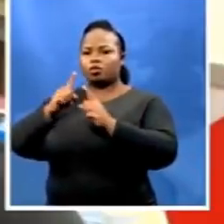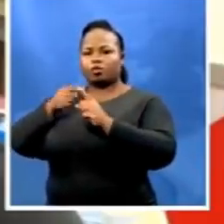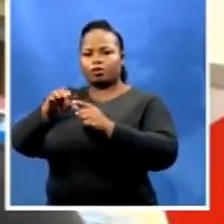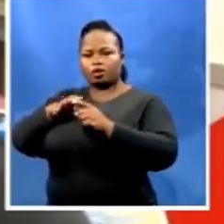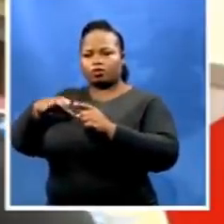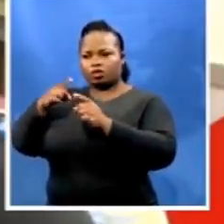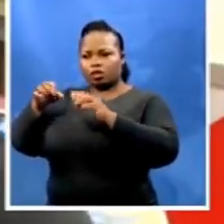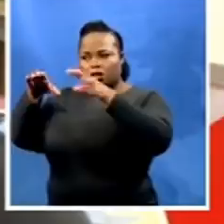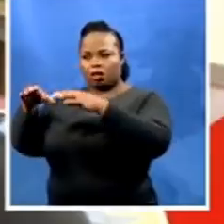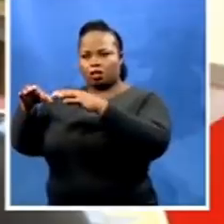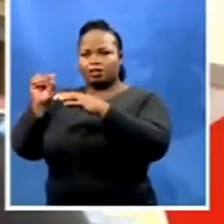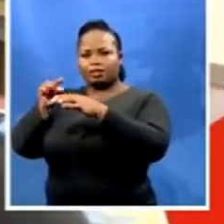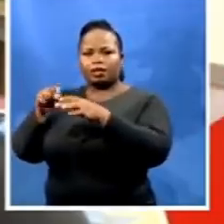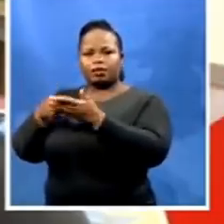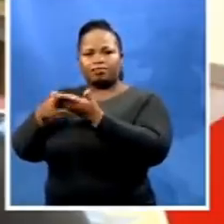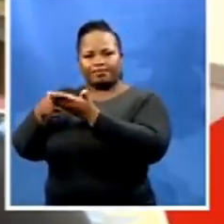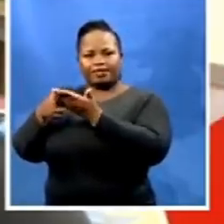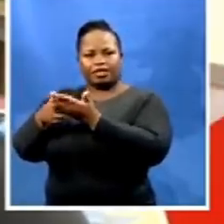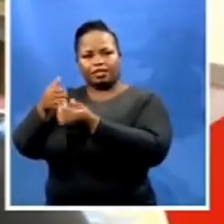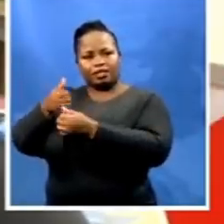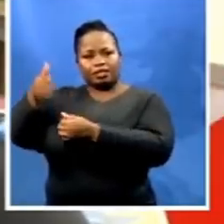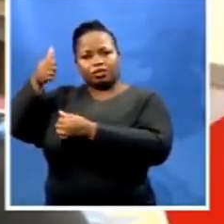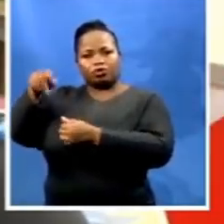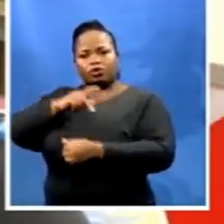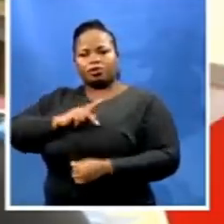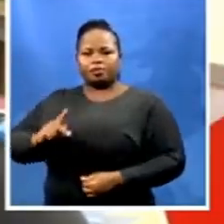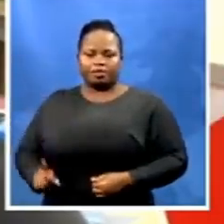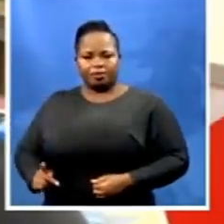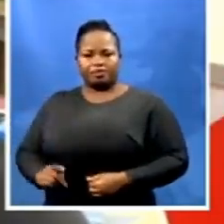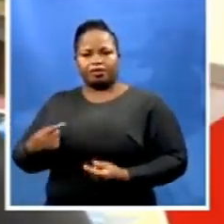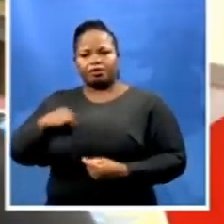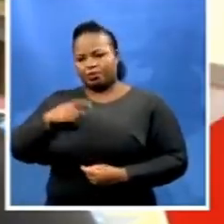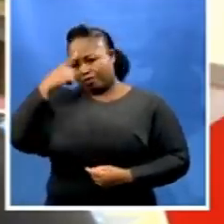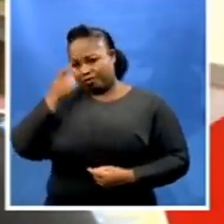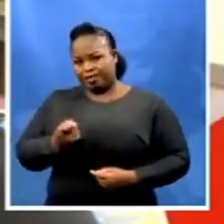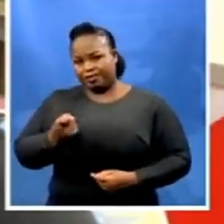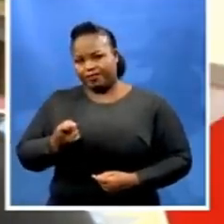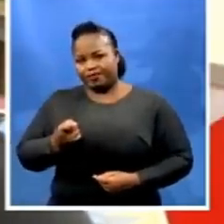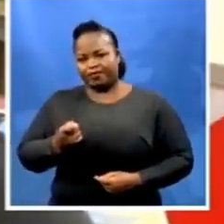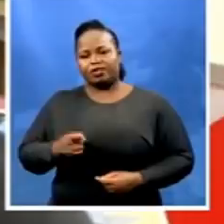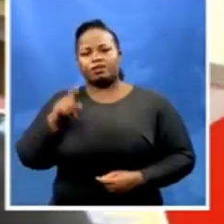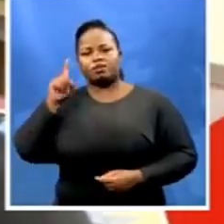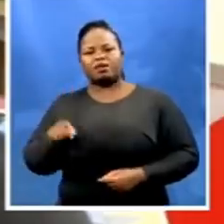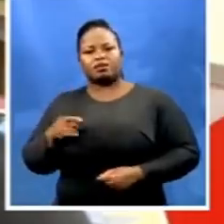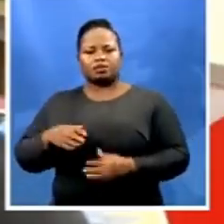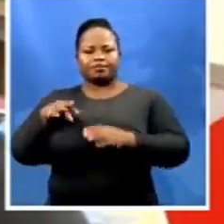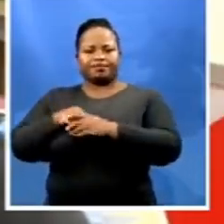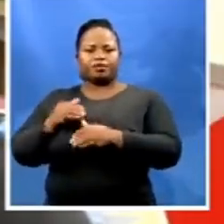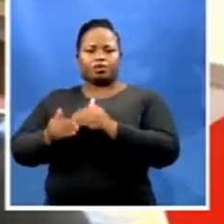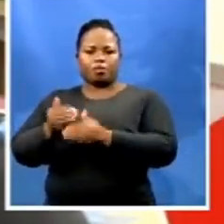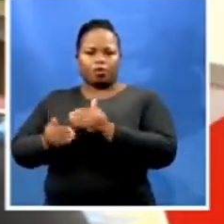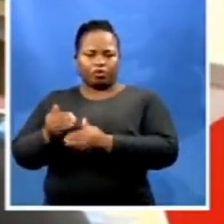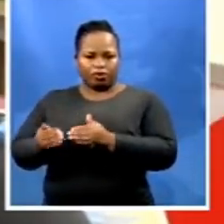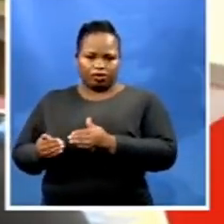entire council. And we believe that there should be, in the process, allocation of law